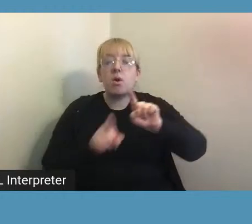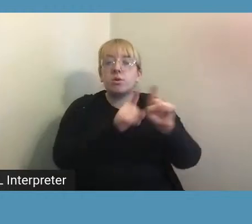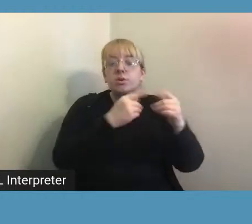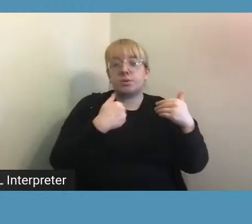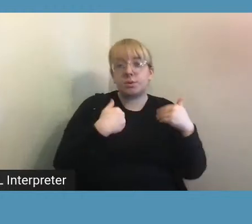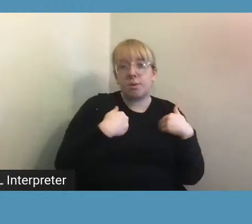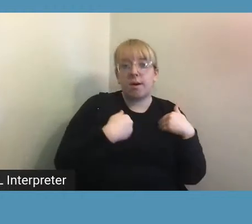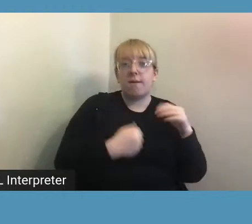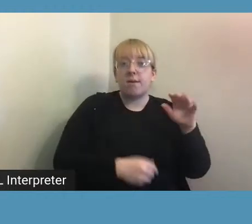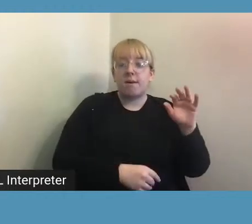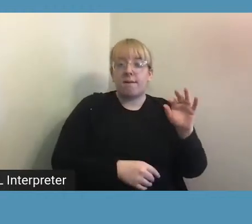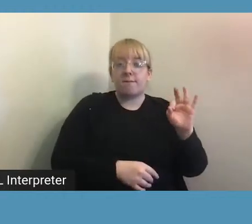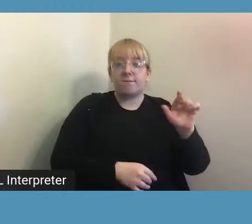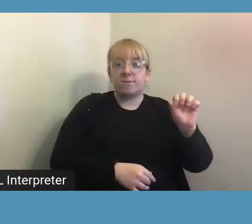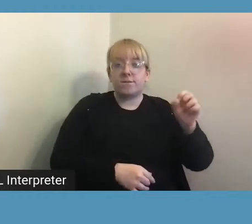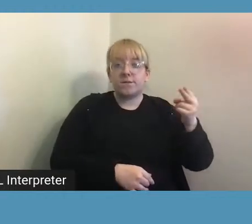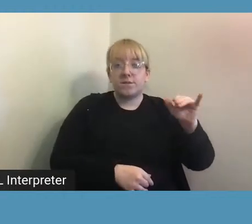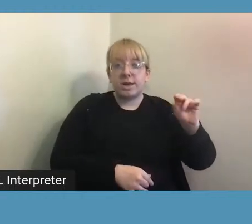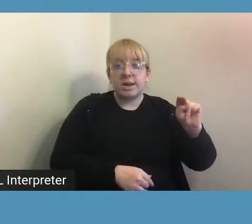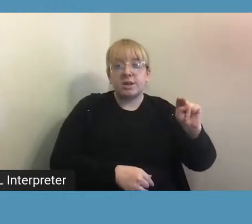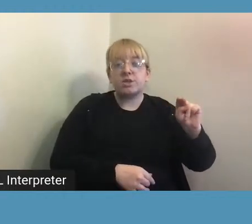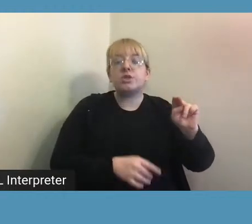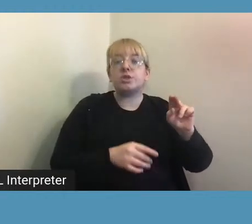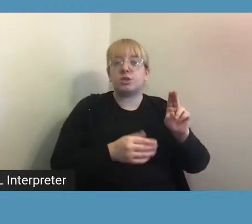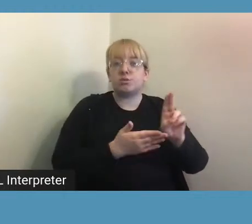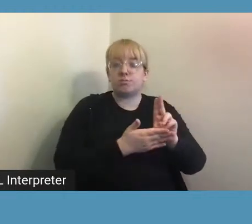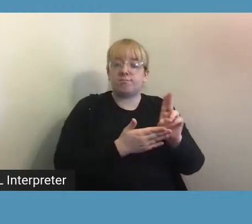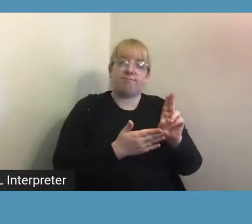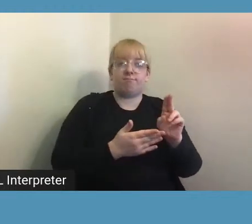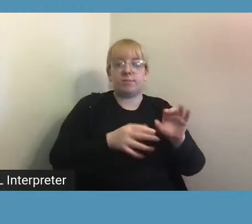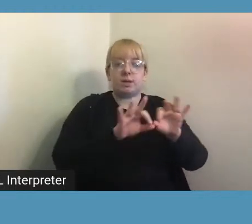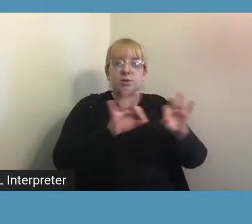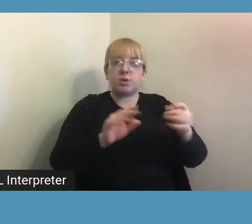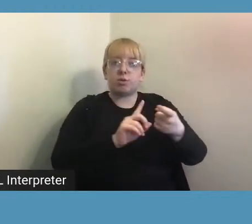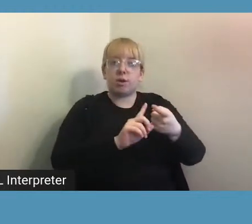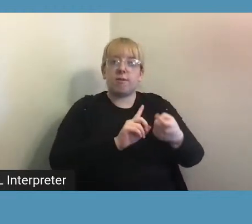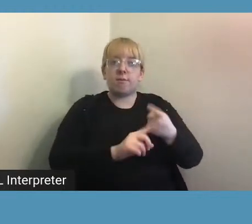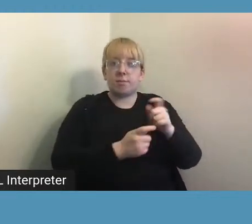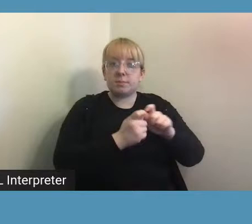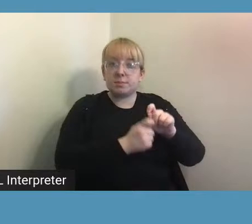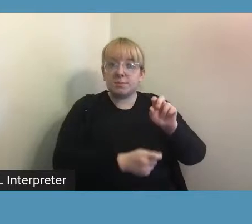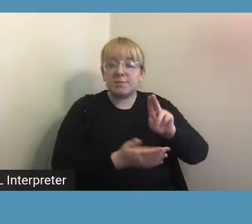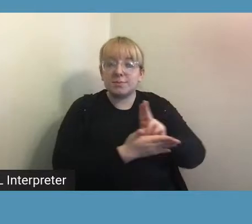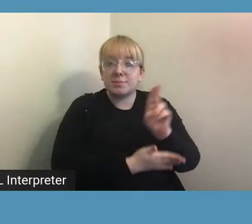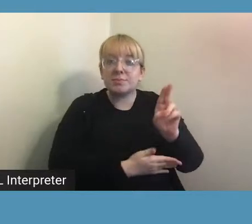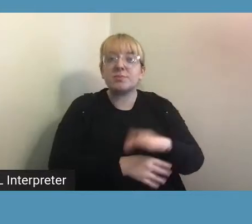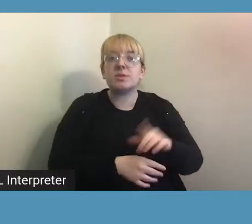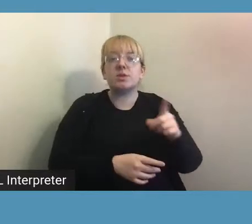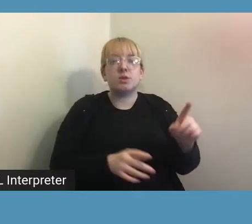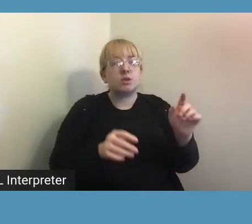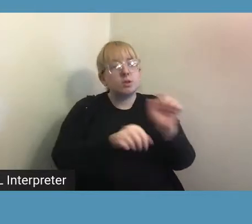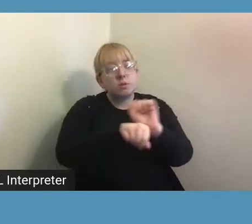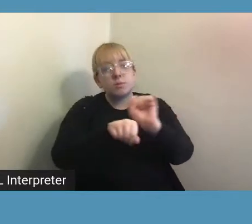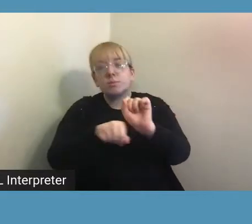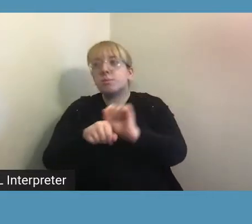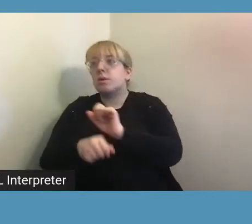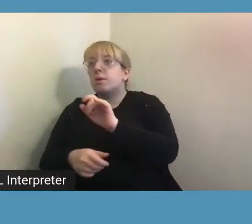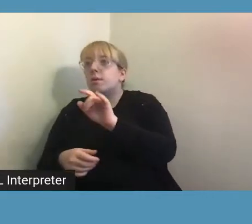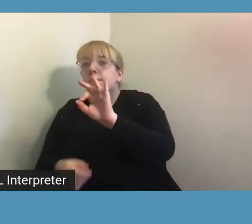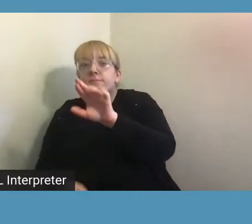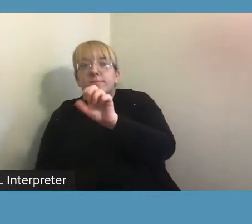Textile Management at North Carolina State University. Jessica has worked in multiple industries, including fashion,